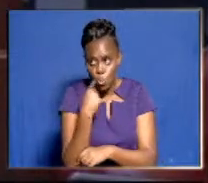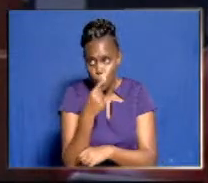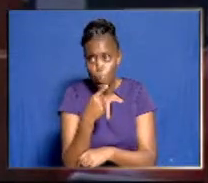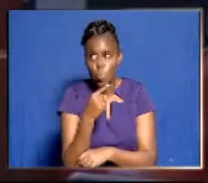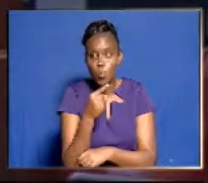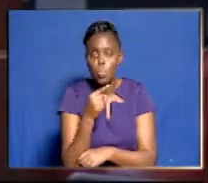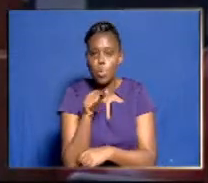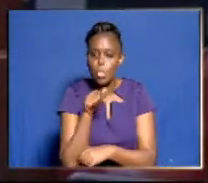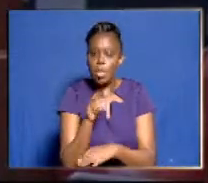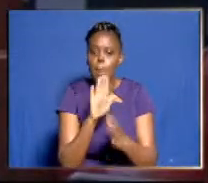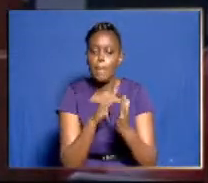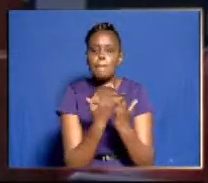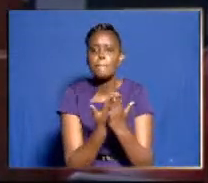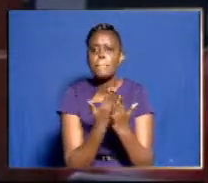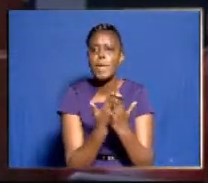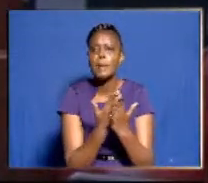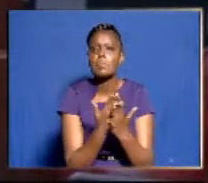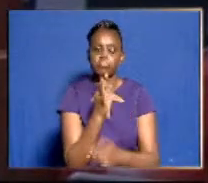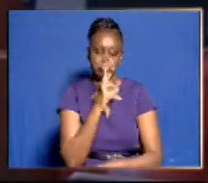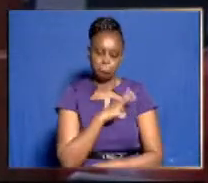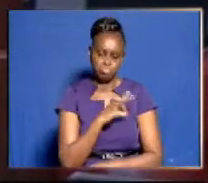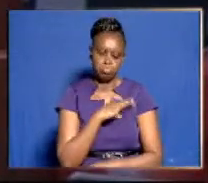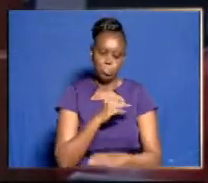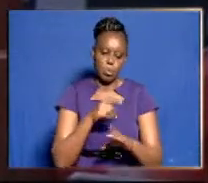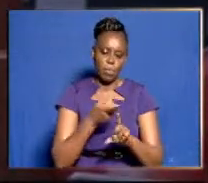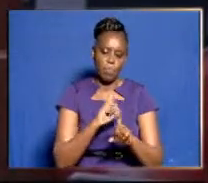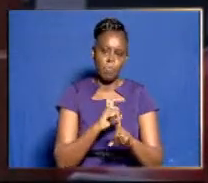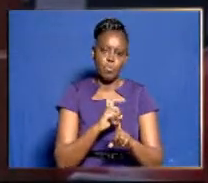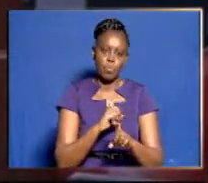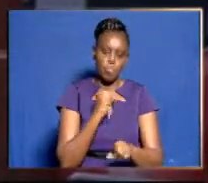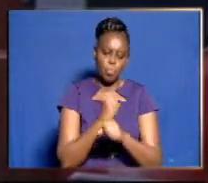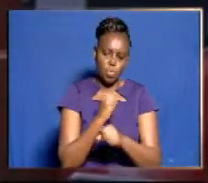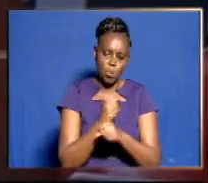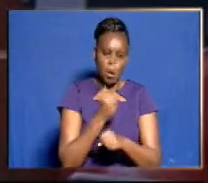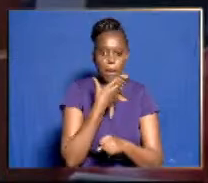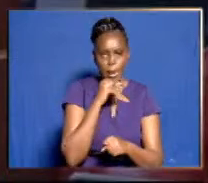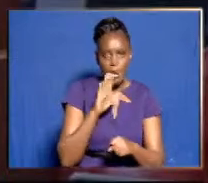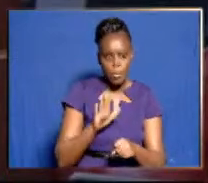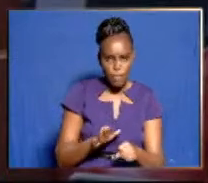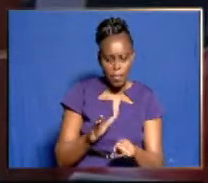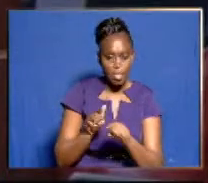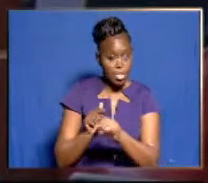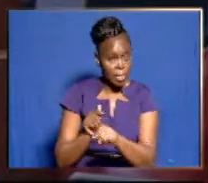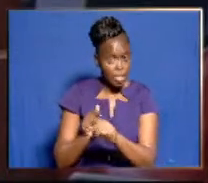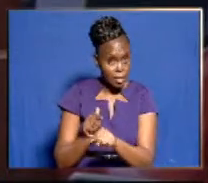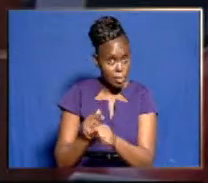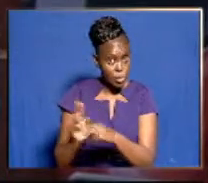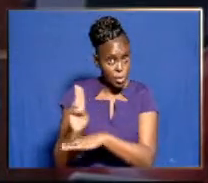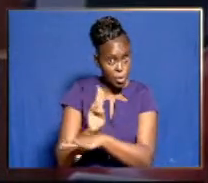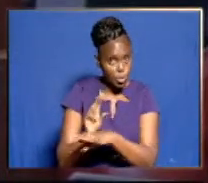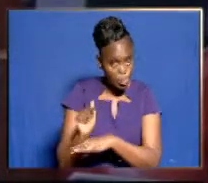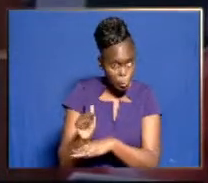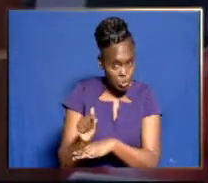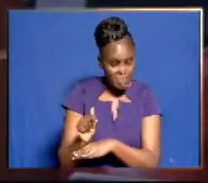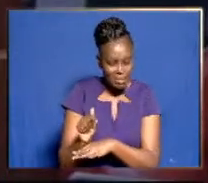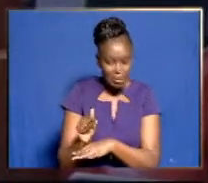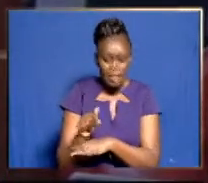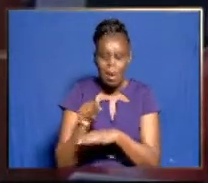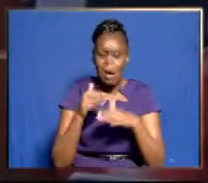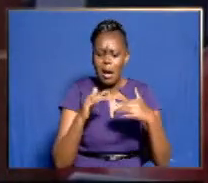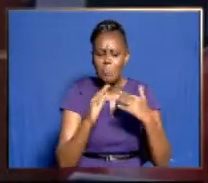sole purpose is to earn from these employees, young men and women. They are under torture out